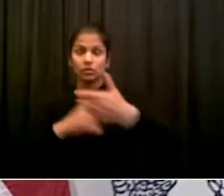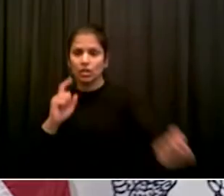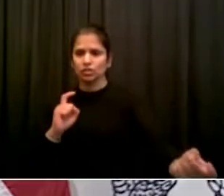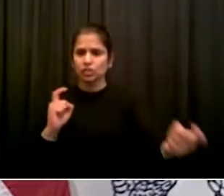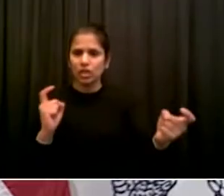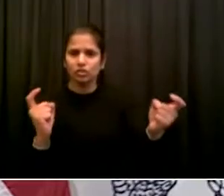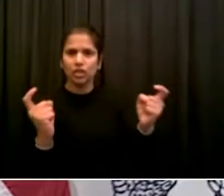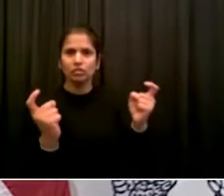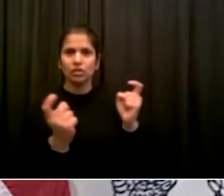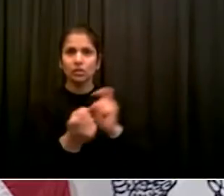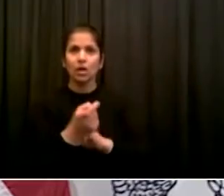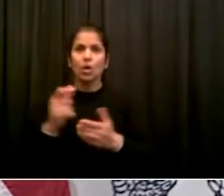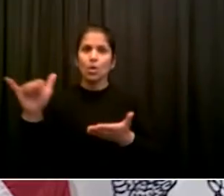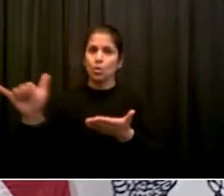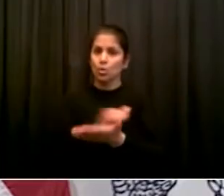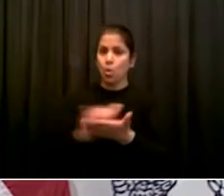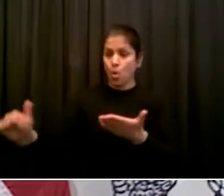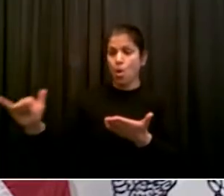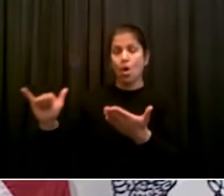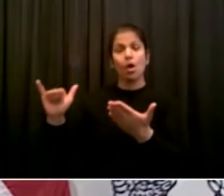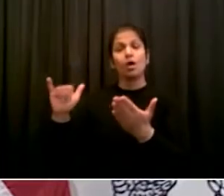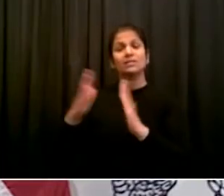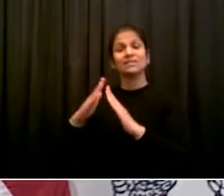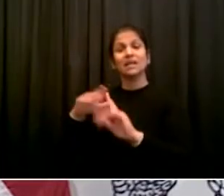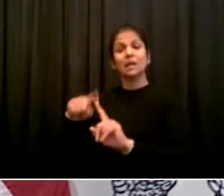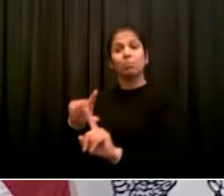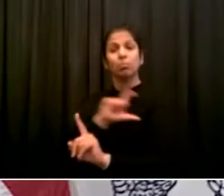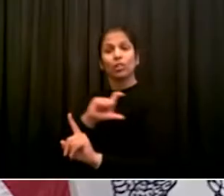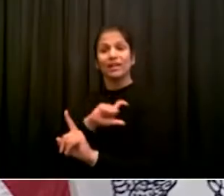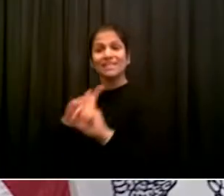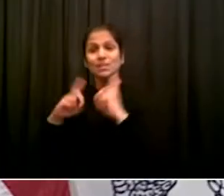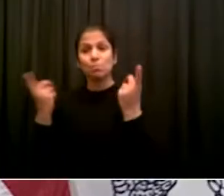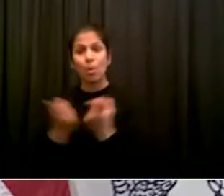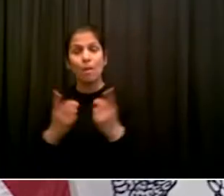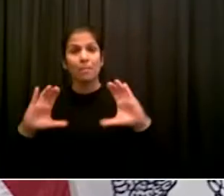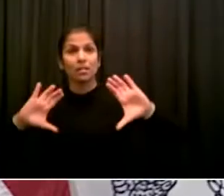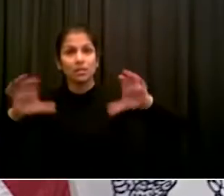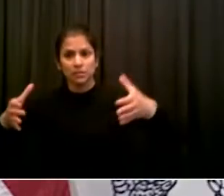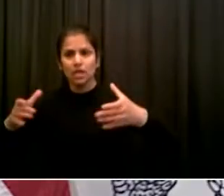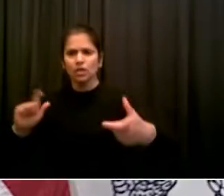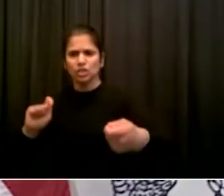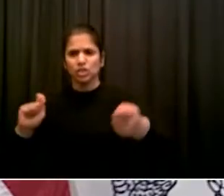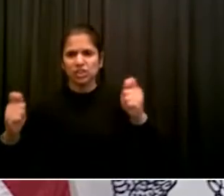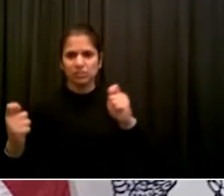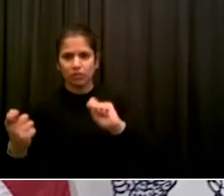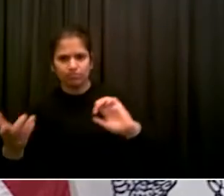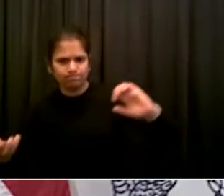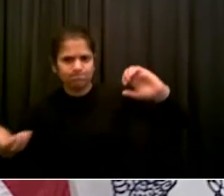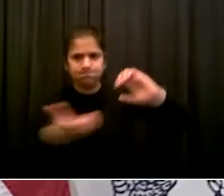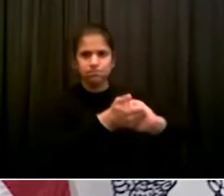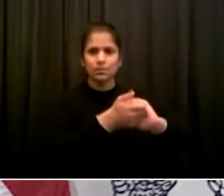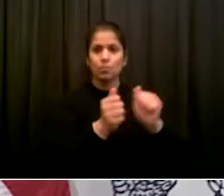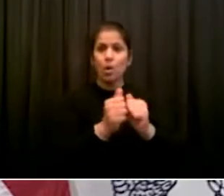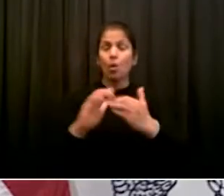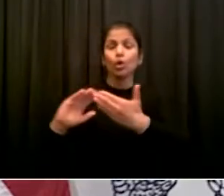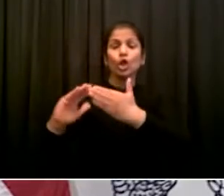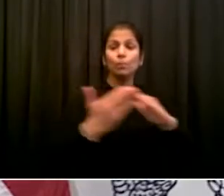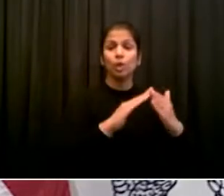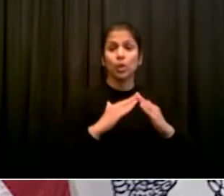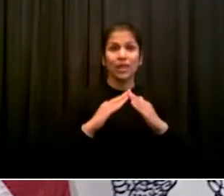community. This is one of the most extraordinary efforts to hear all stakeholders and to hear the voices of the public that I've ever